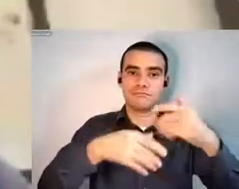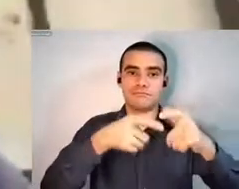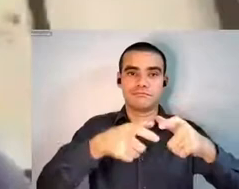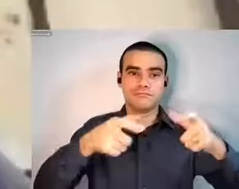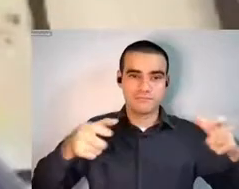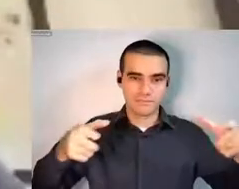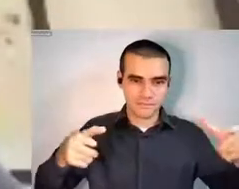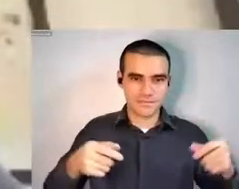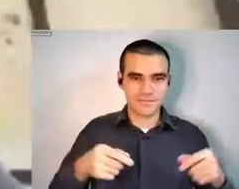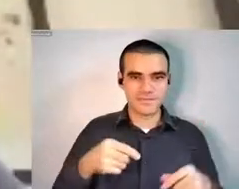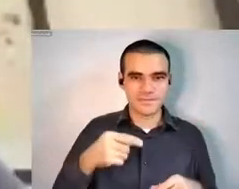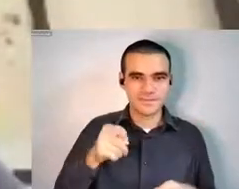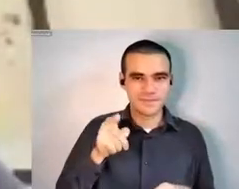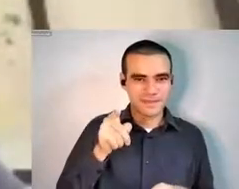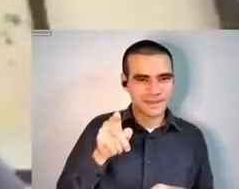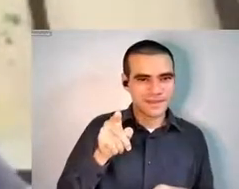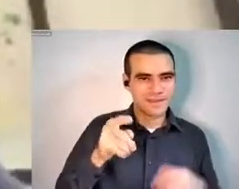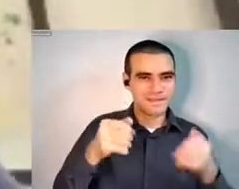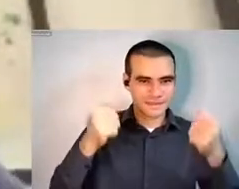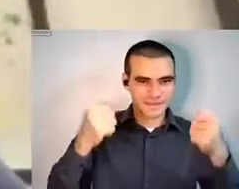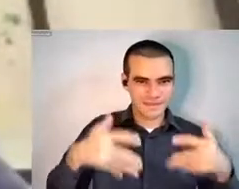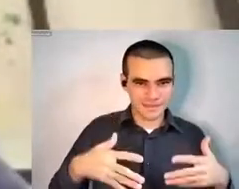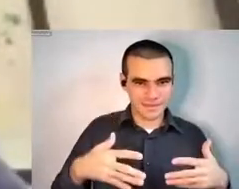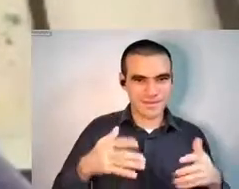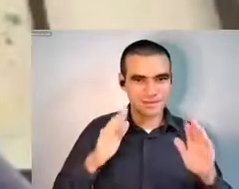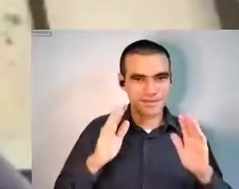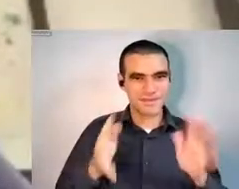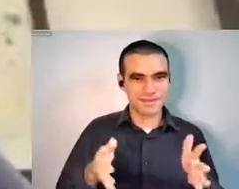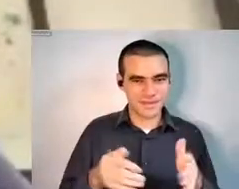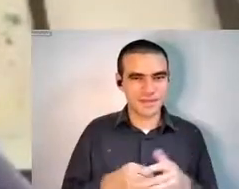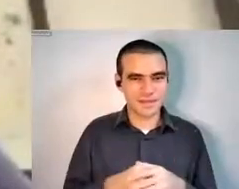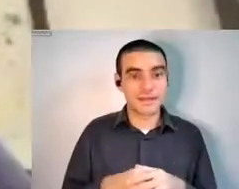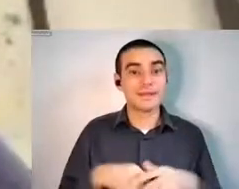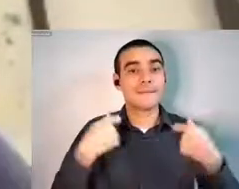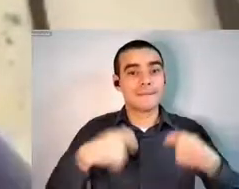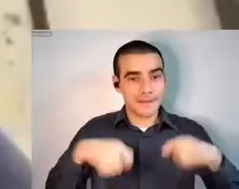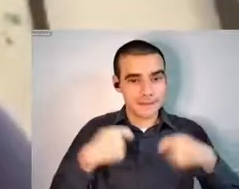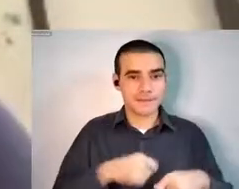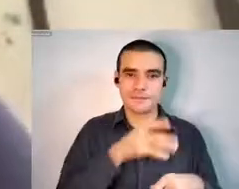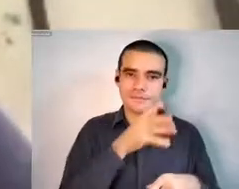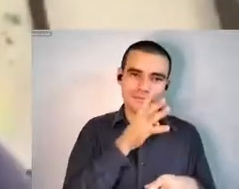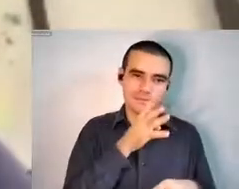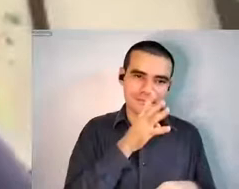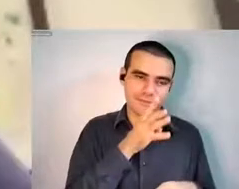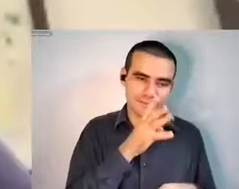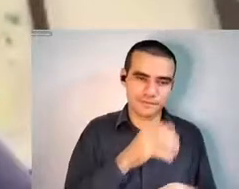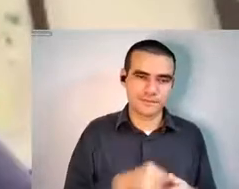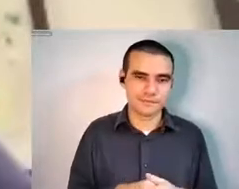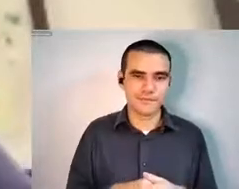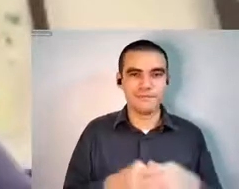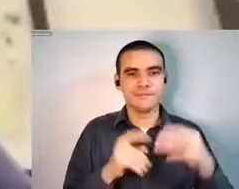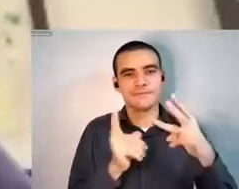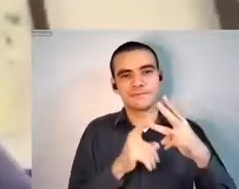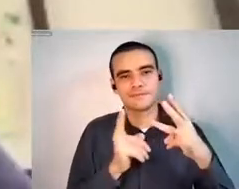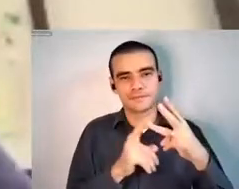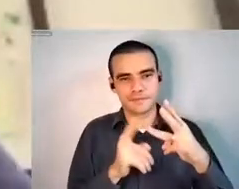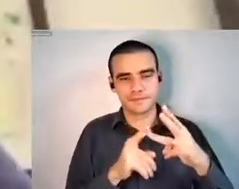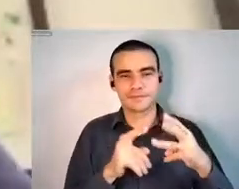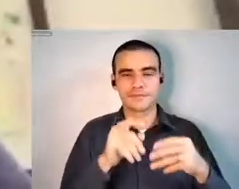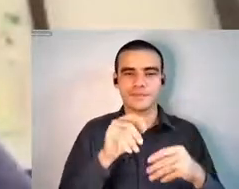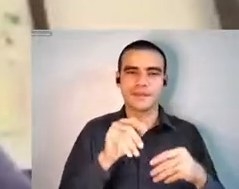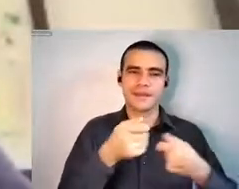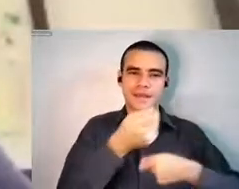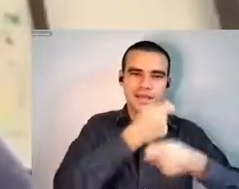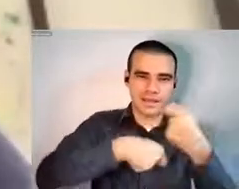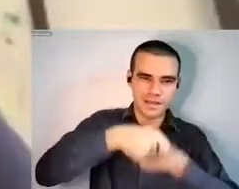grow. And Larangela already mentioned that, the need for this knowledge. The third example is